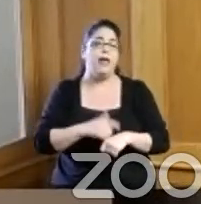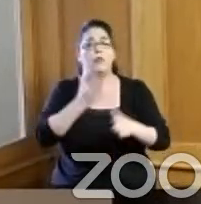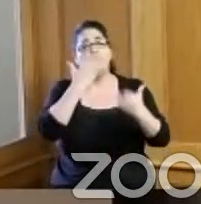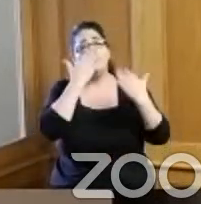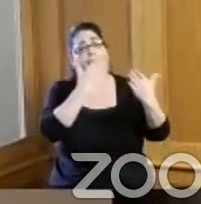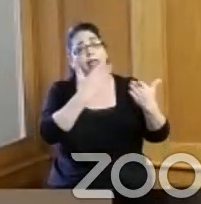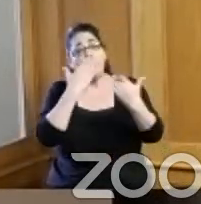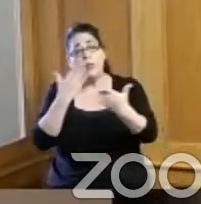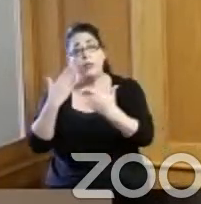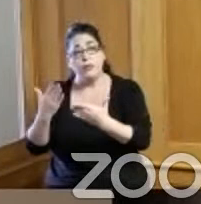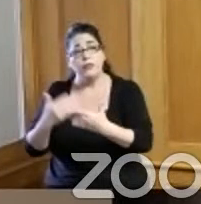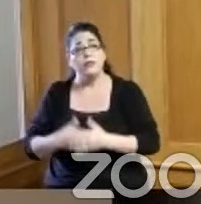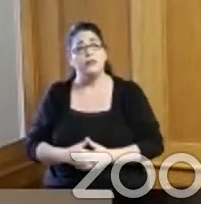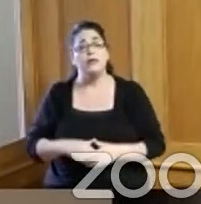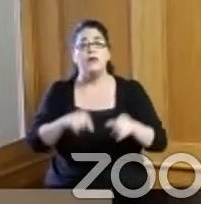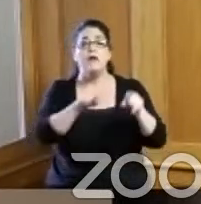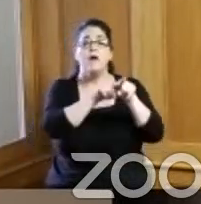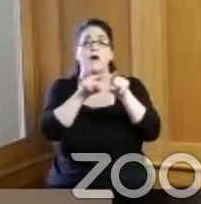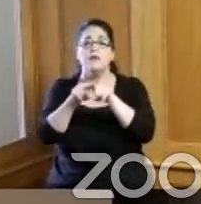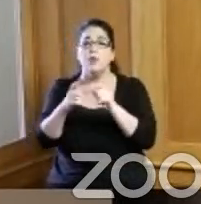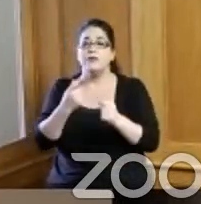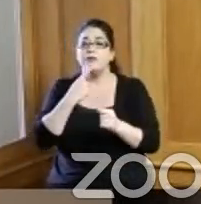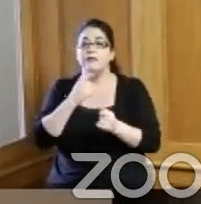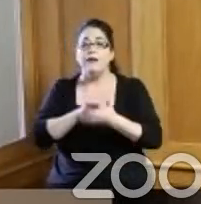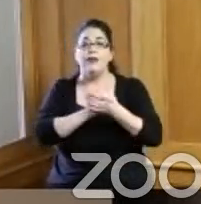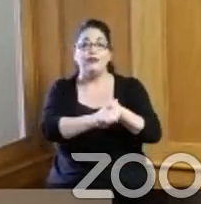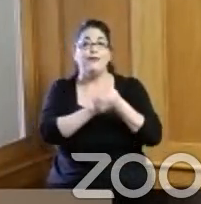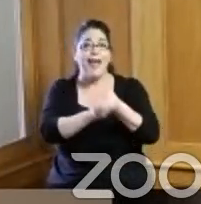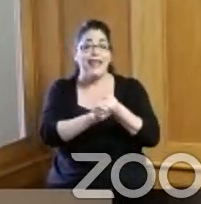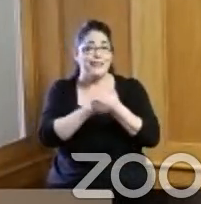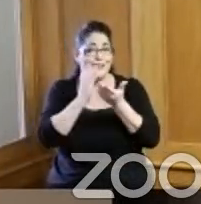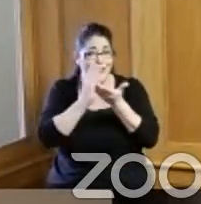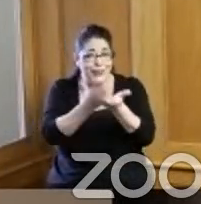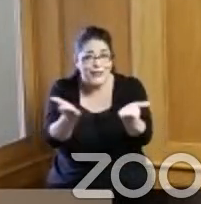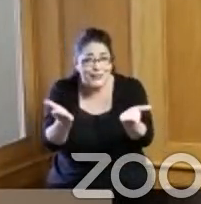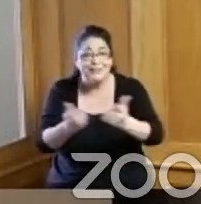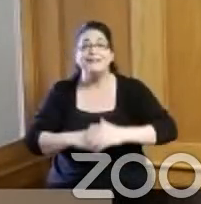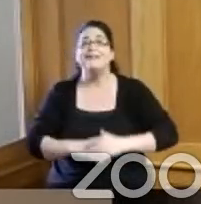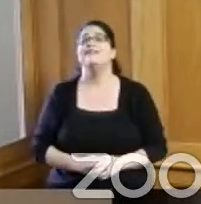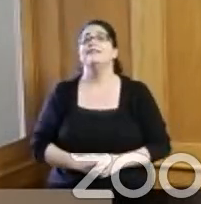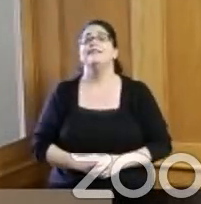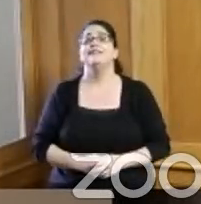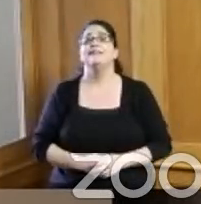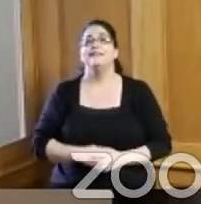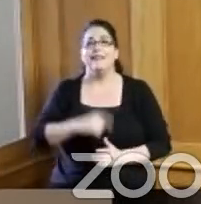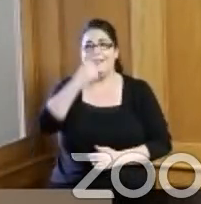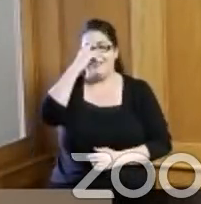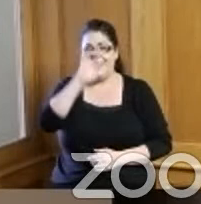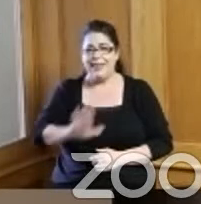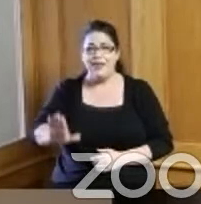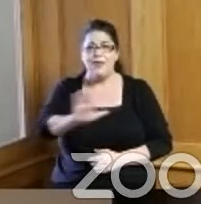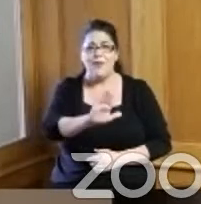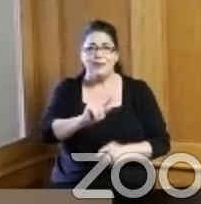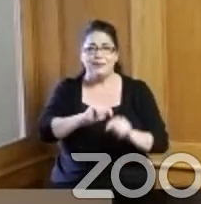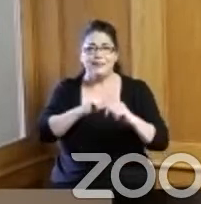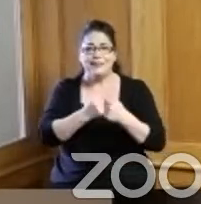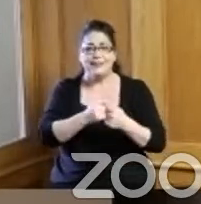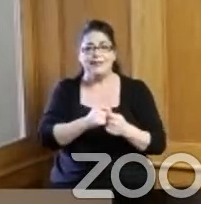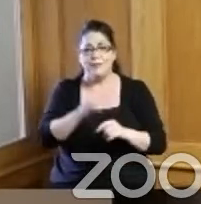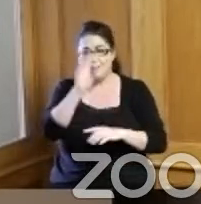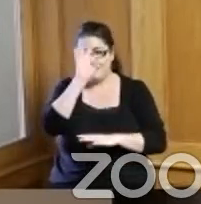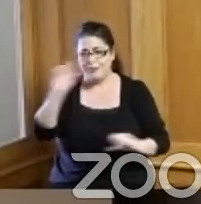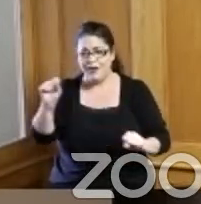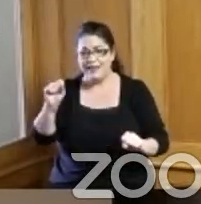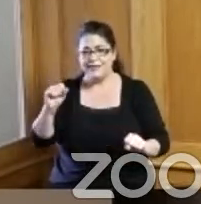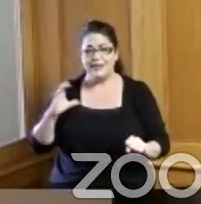you. Also want to say congratulations to you. I think you're going to be a great president of the